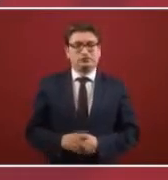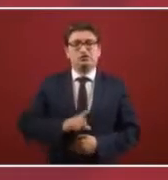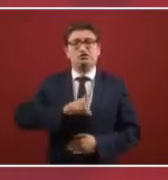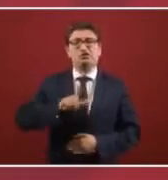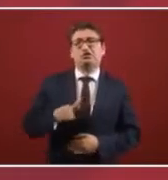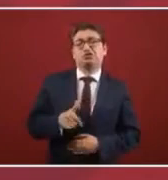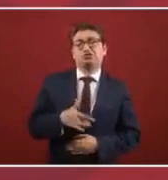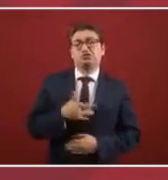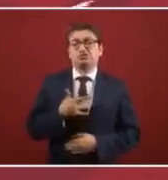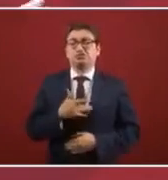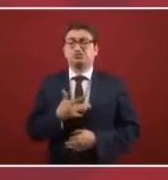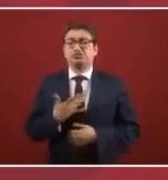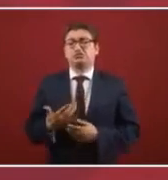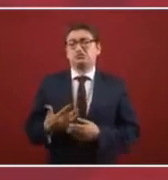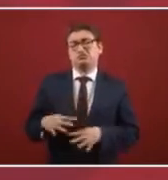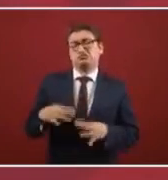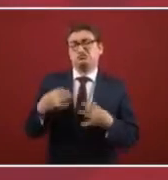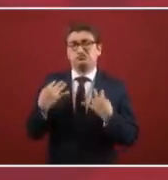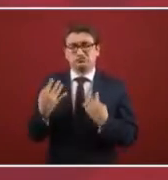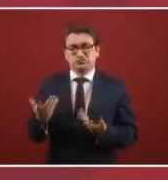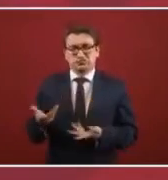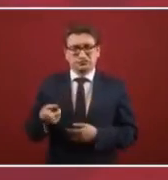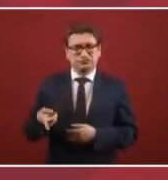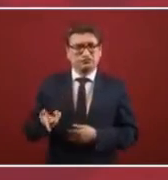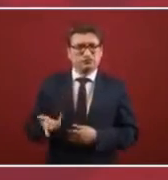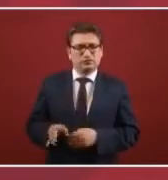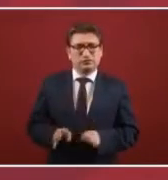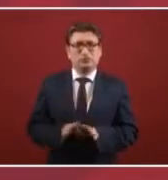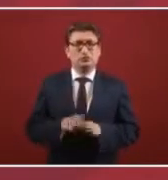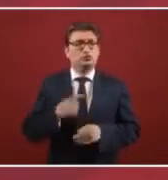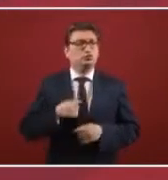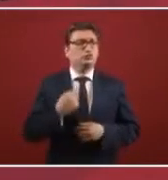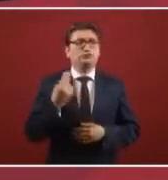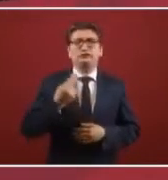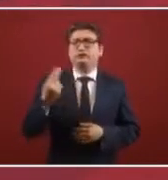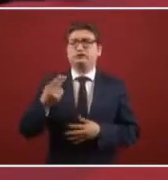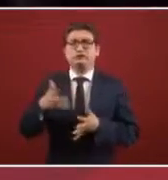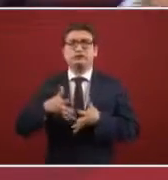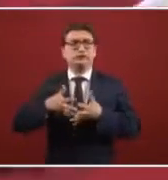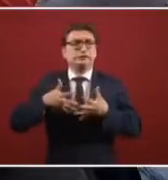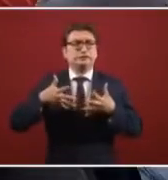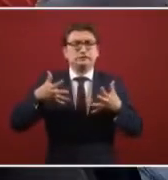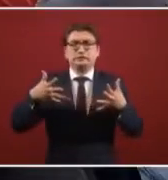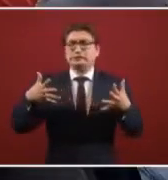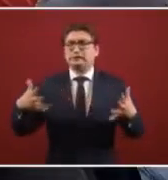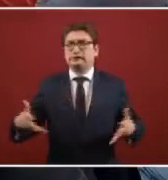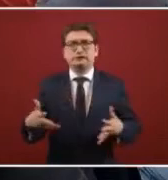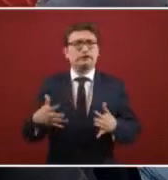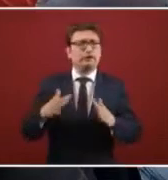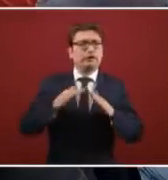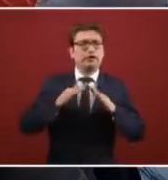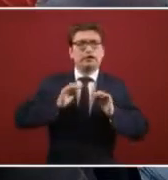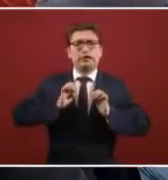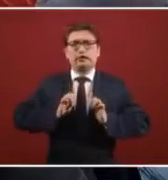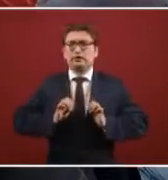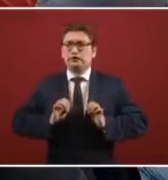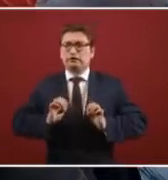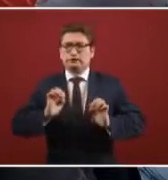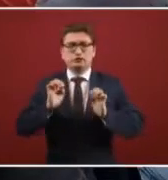actúan como they acomplejados. act like they're, Necesitan vivir en they've got mansiones, these, de andar they need rodeados